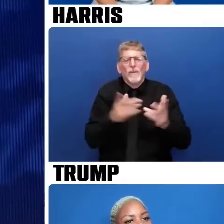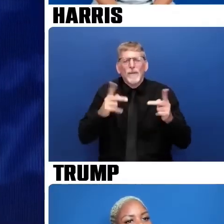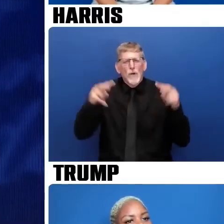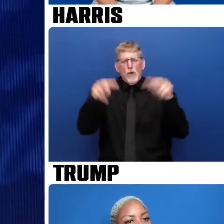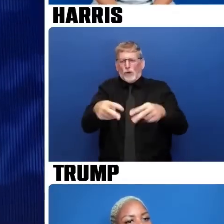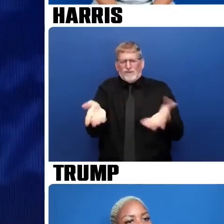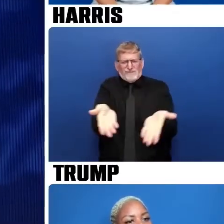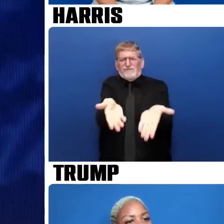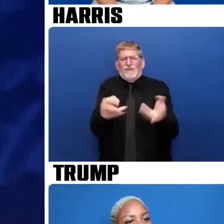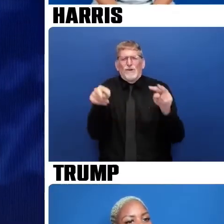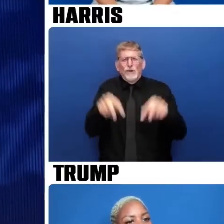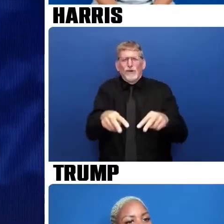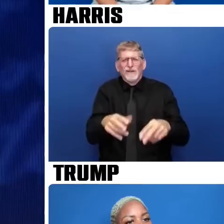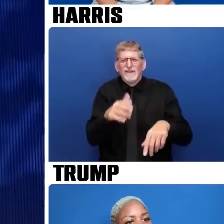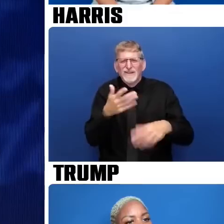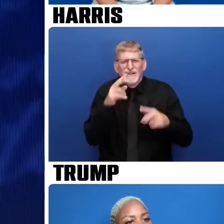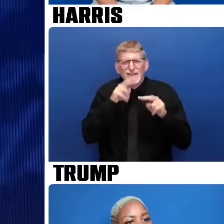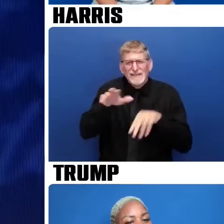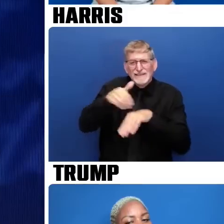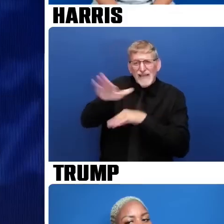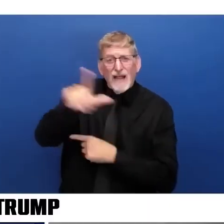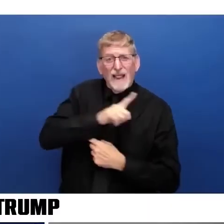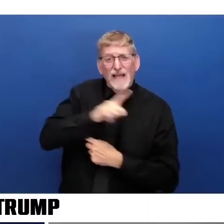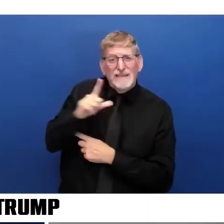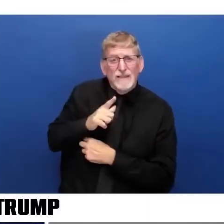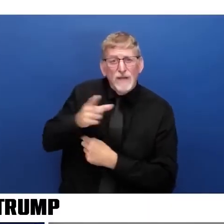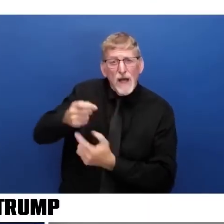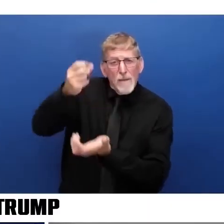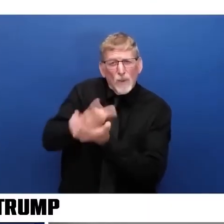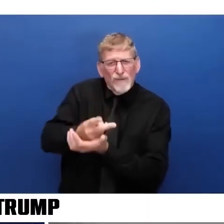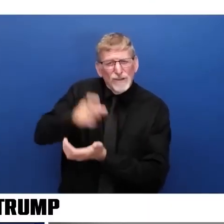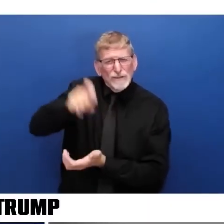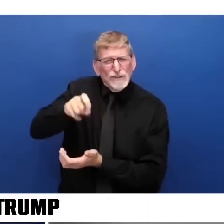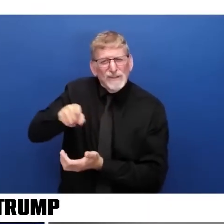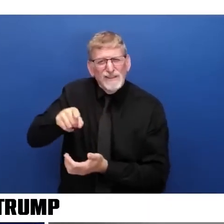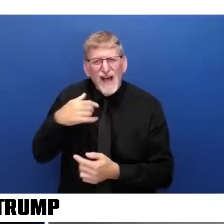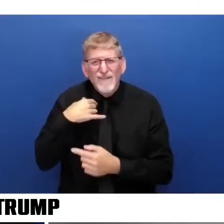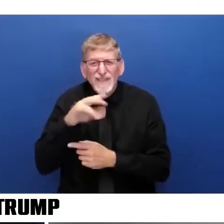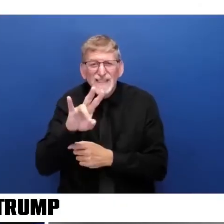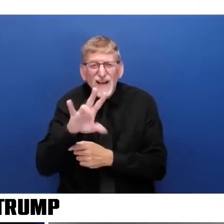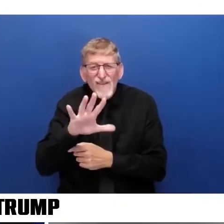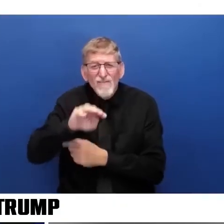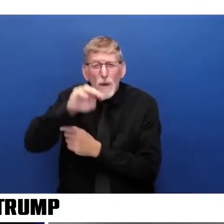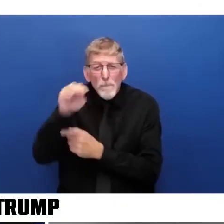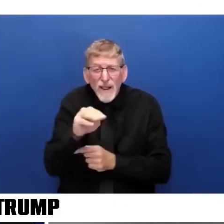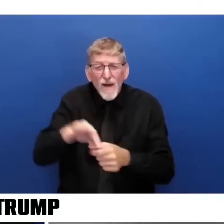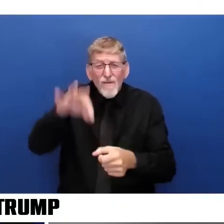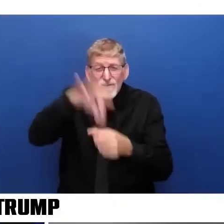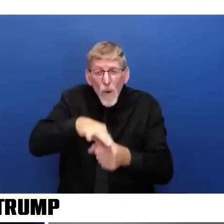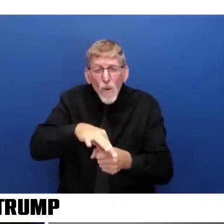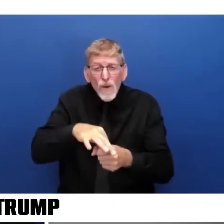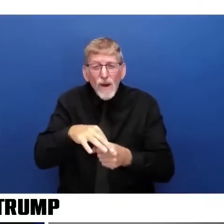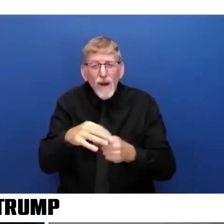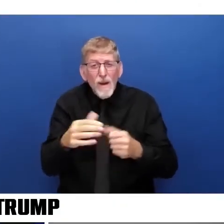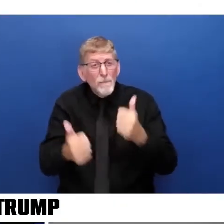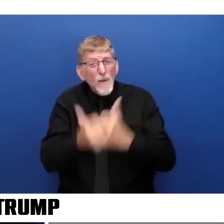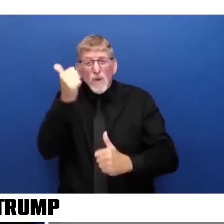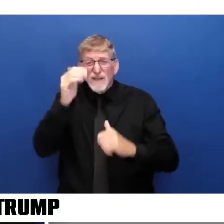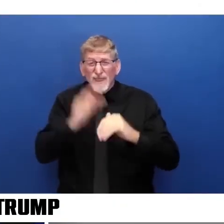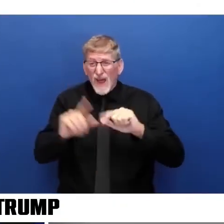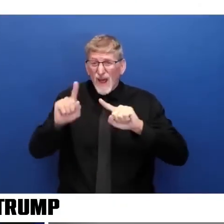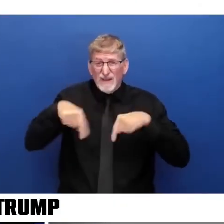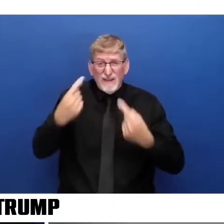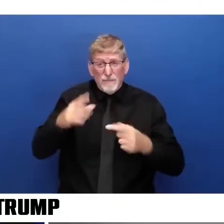back to the legislatures for approval. I got almost 75 million votes, the most votes any sitting president has ever gotten. I was told if I